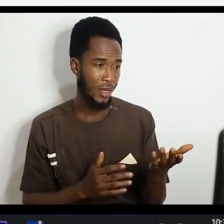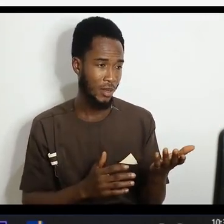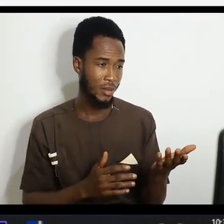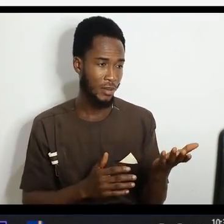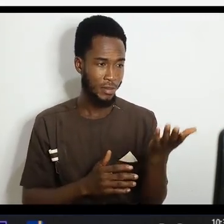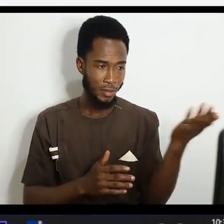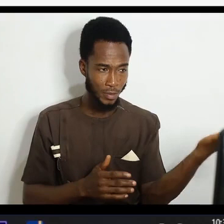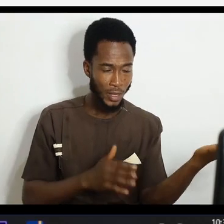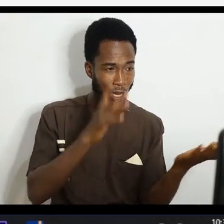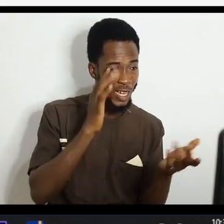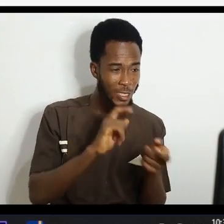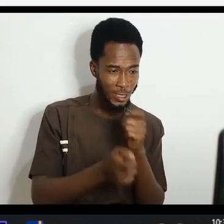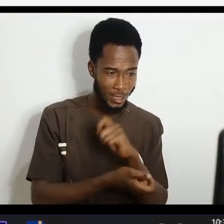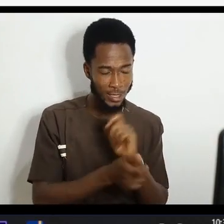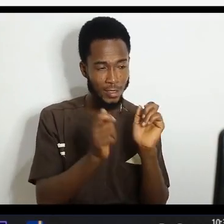color correction.